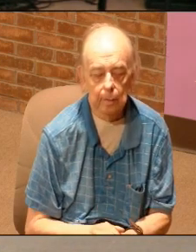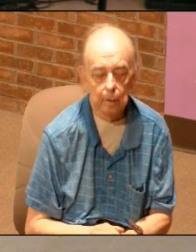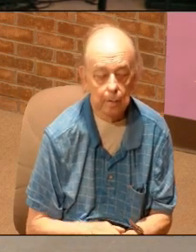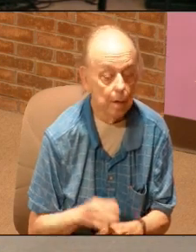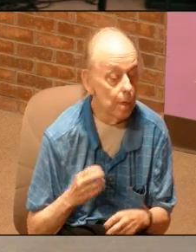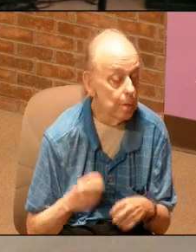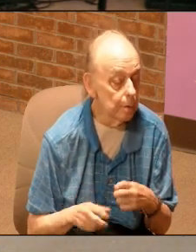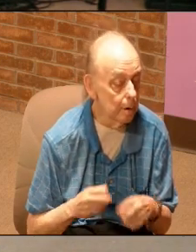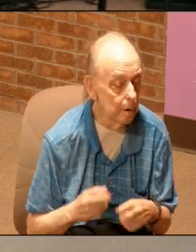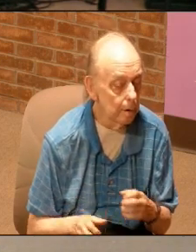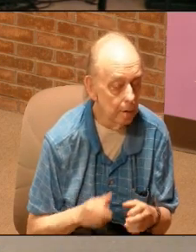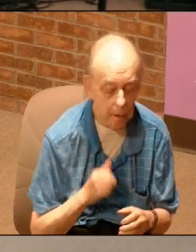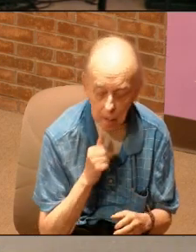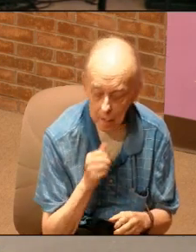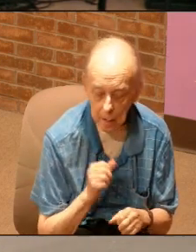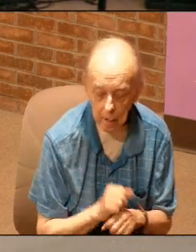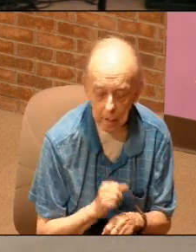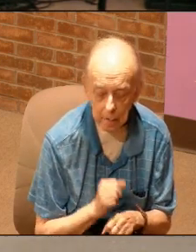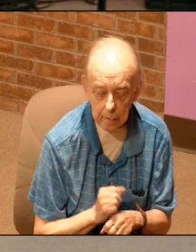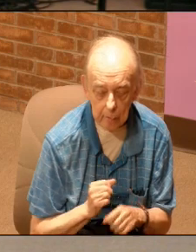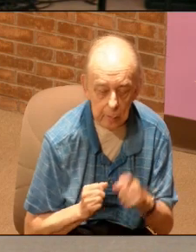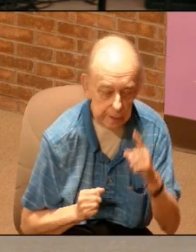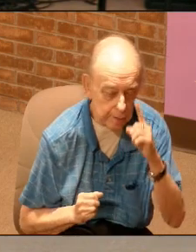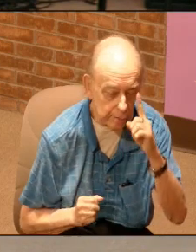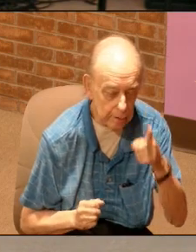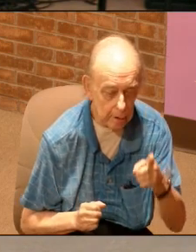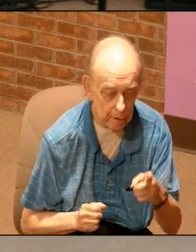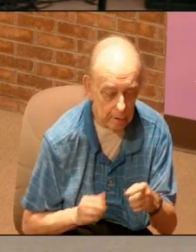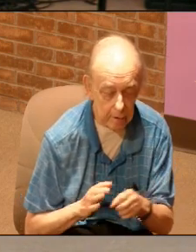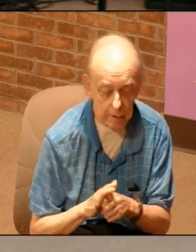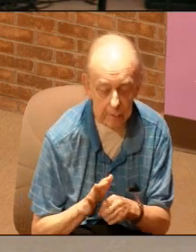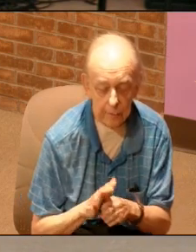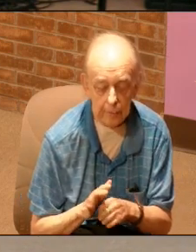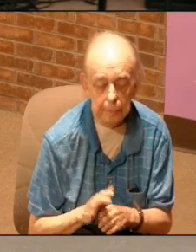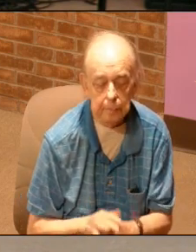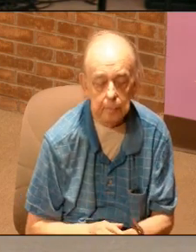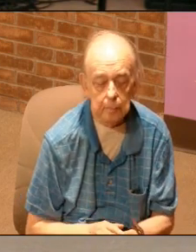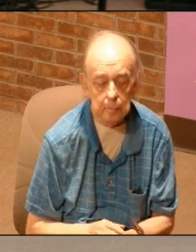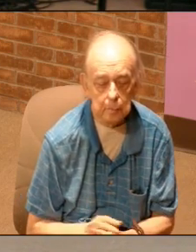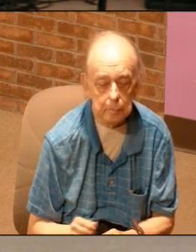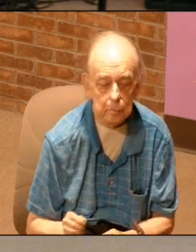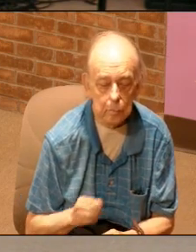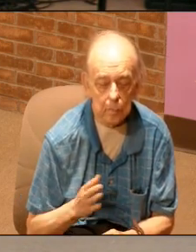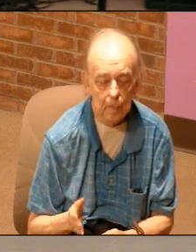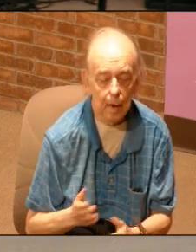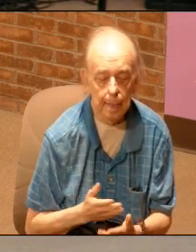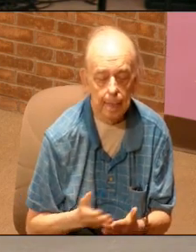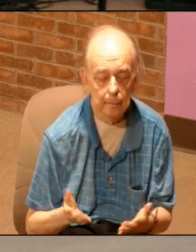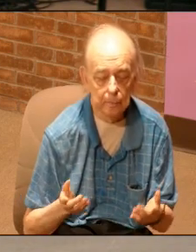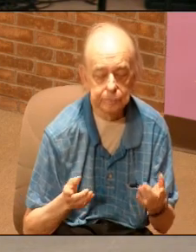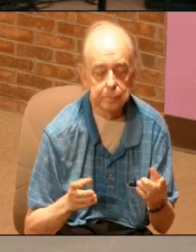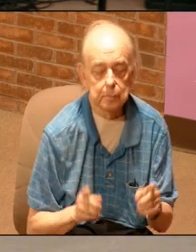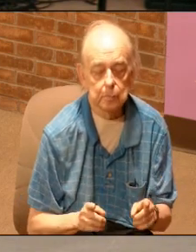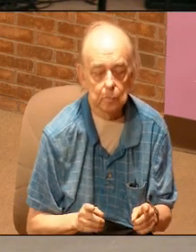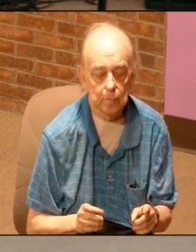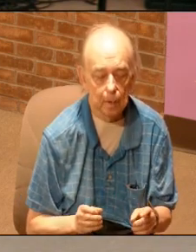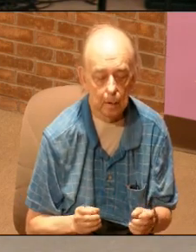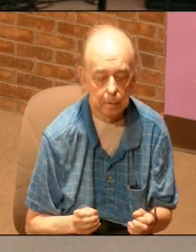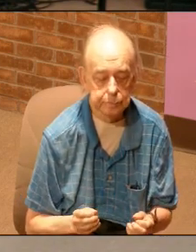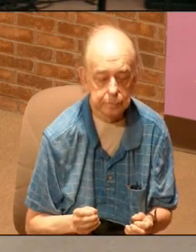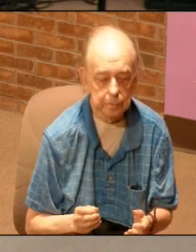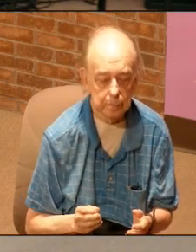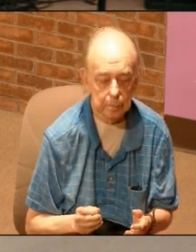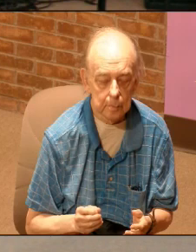The problem is we're not working smart enough. There's something going on